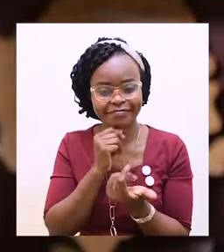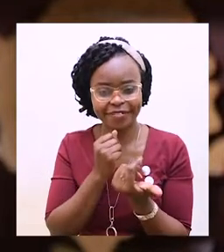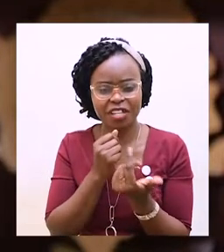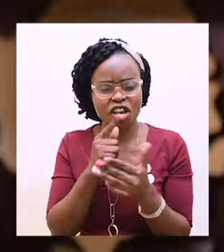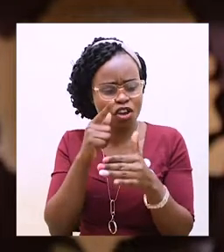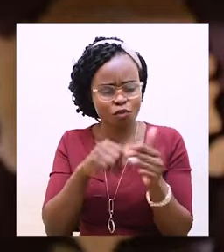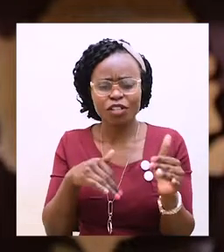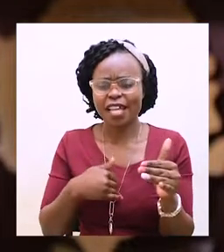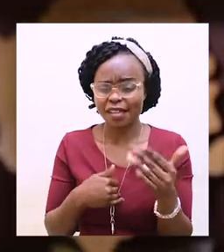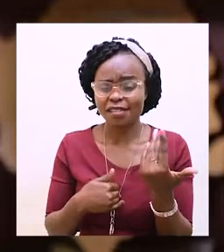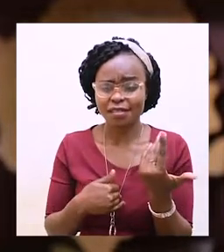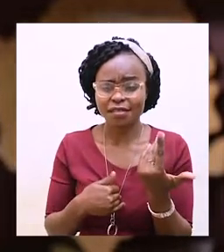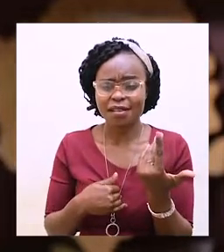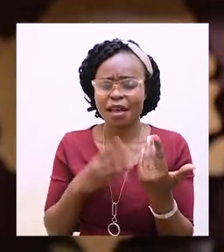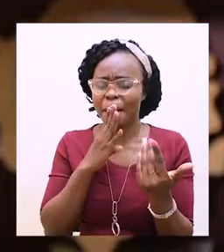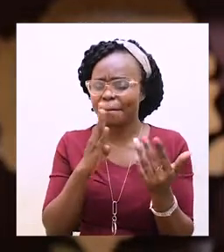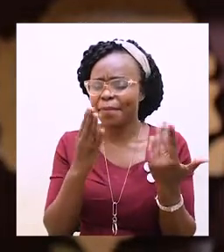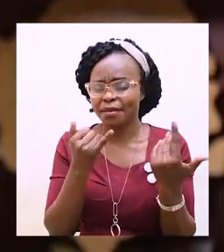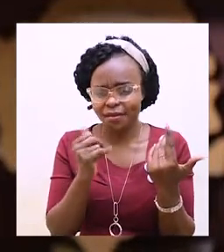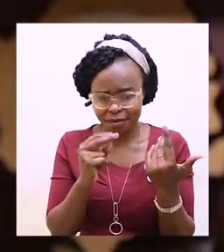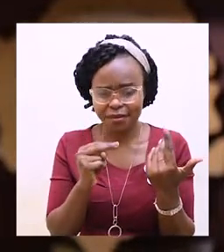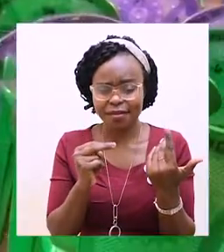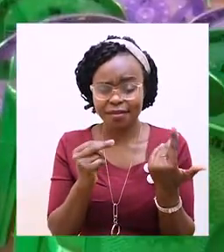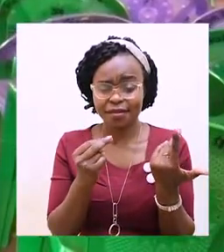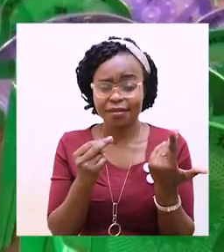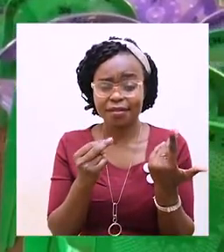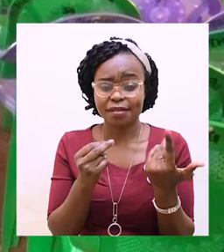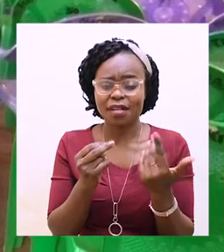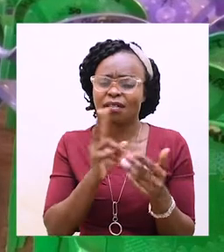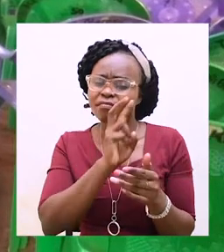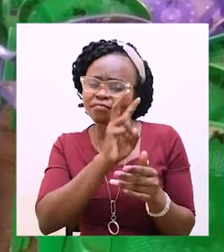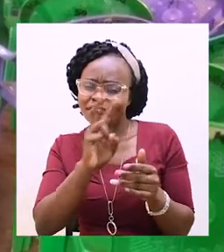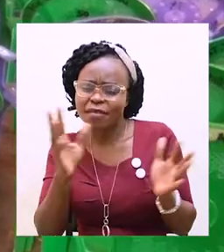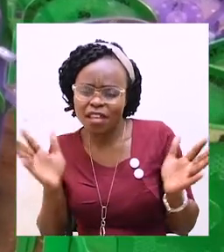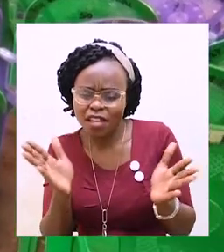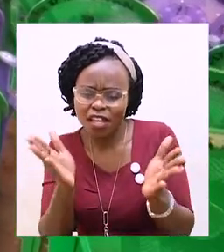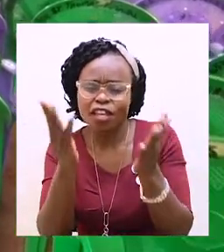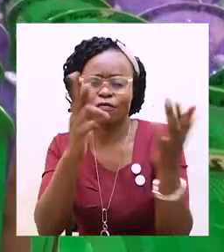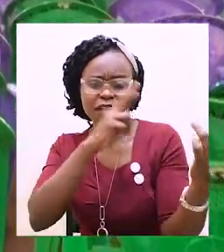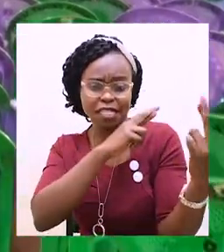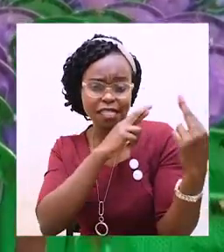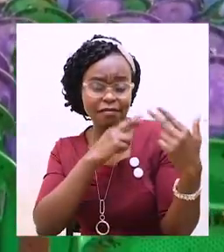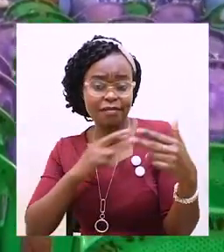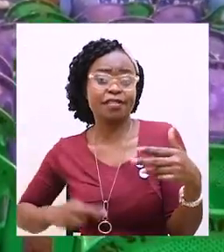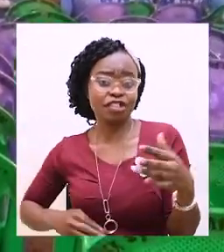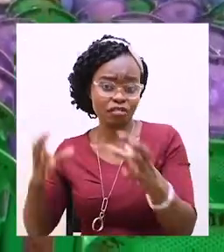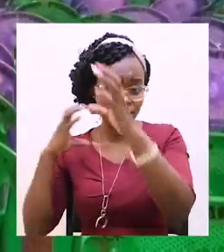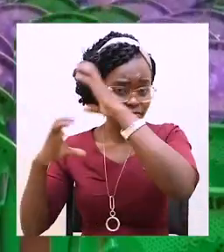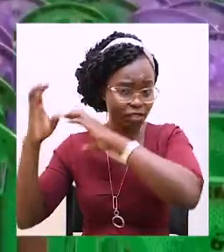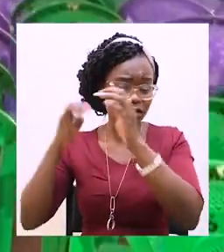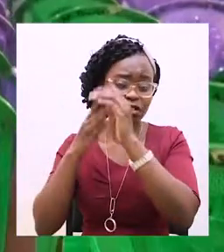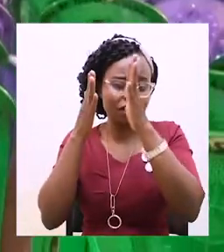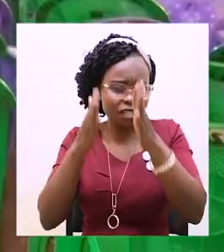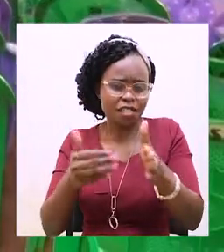And what has also been very outstanding for me is that being able to influence religious and cultural leaders to become now